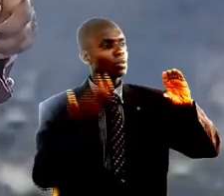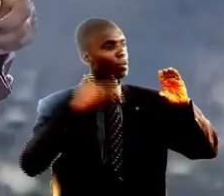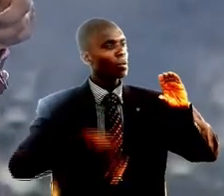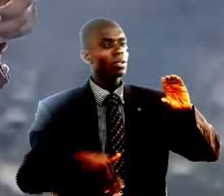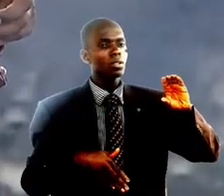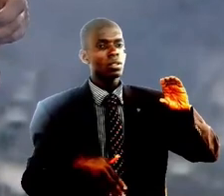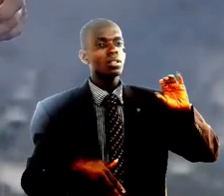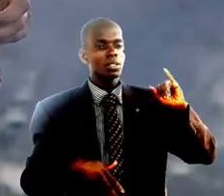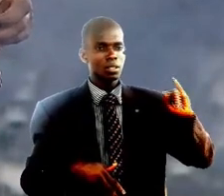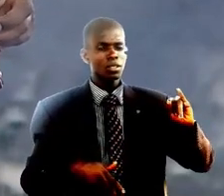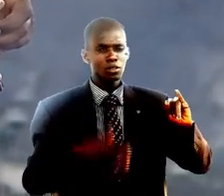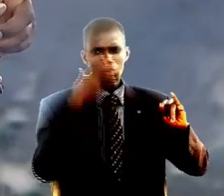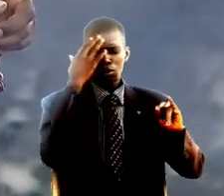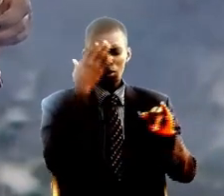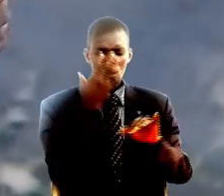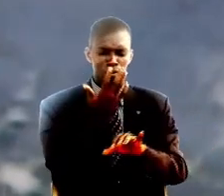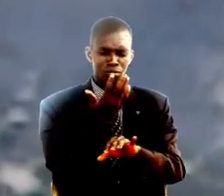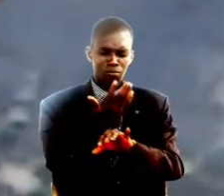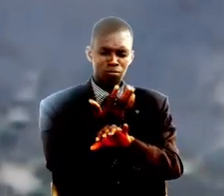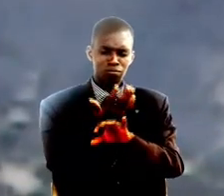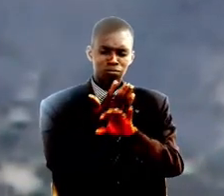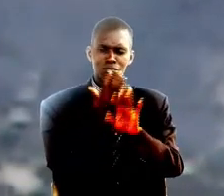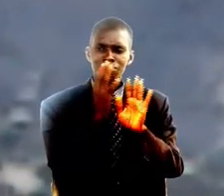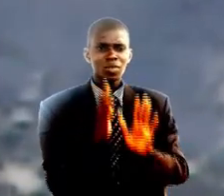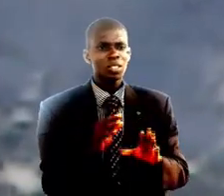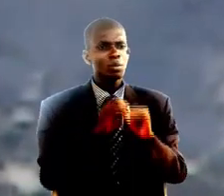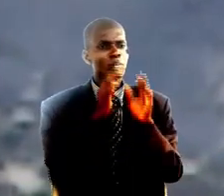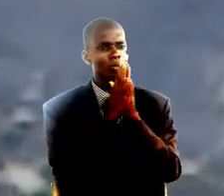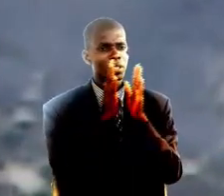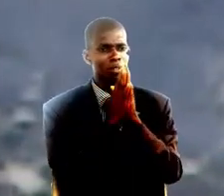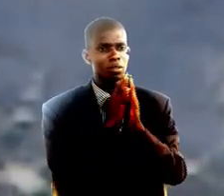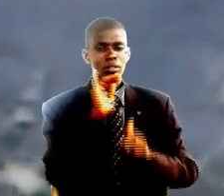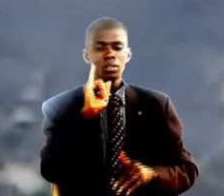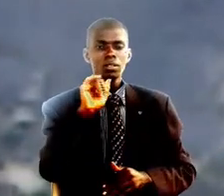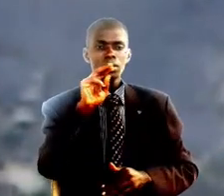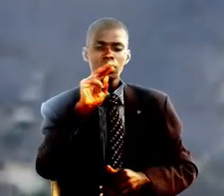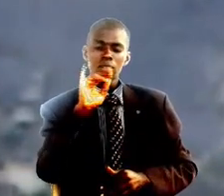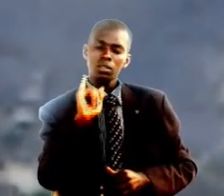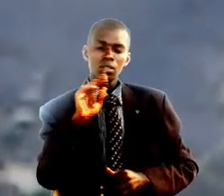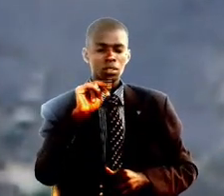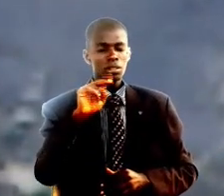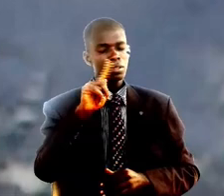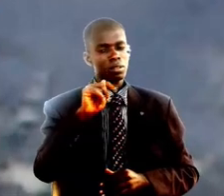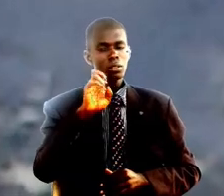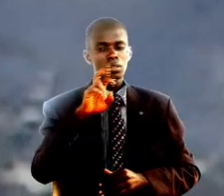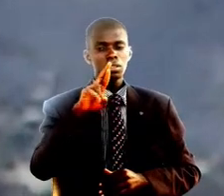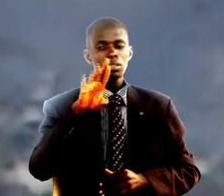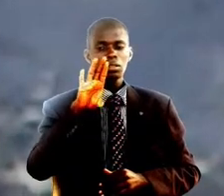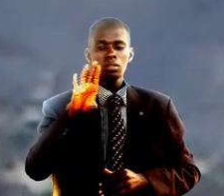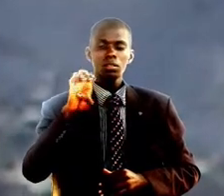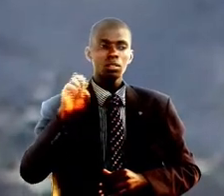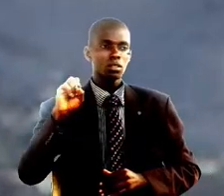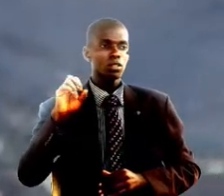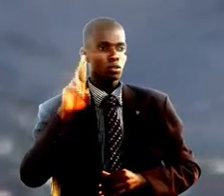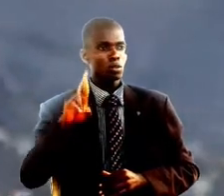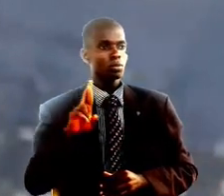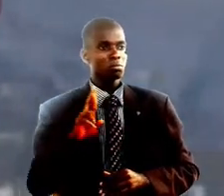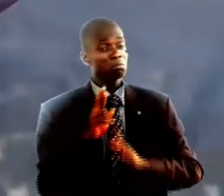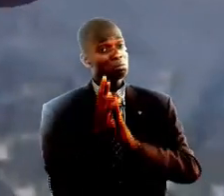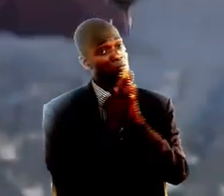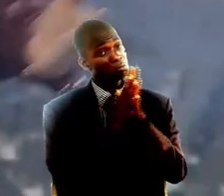prayed for Israel, intercessor. Abraham prayed for Sodom and Gomorrah,